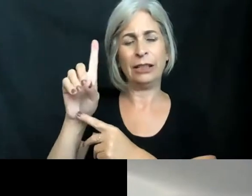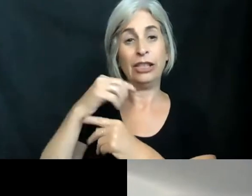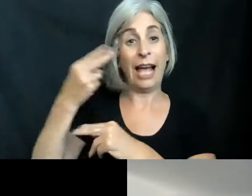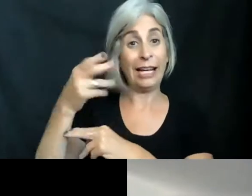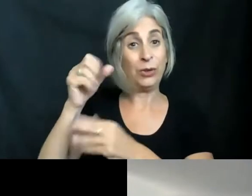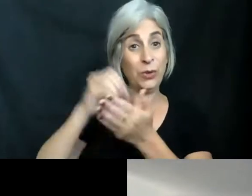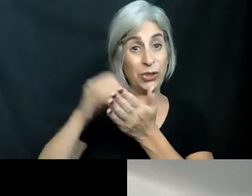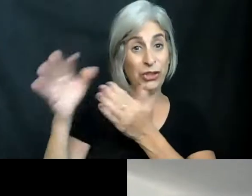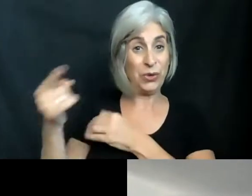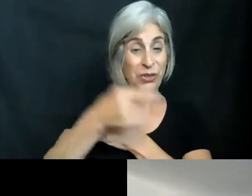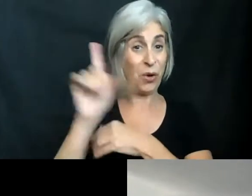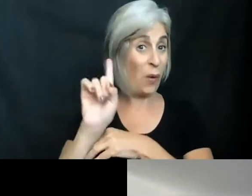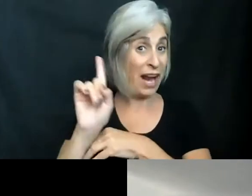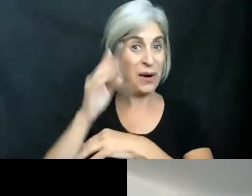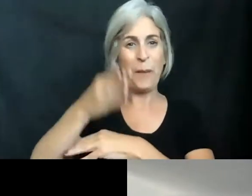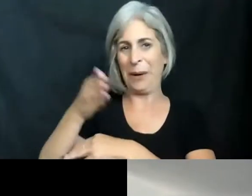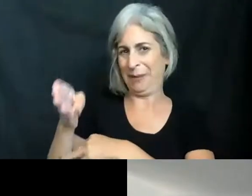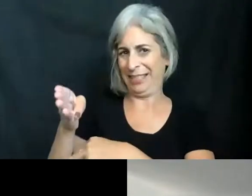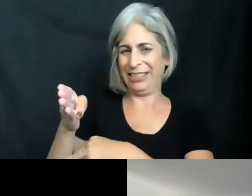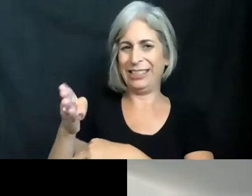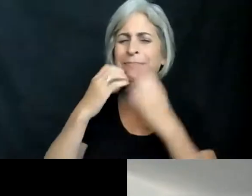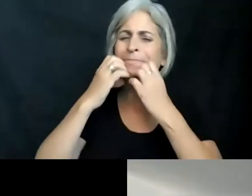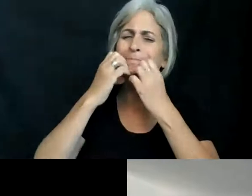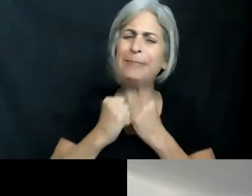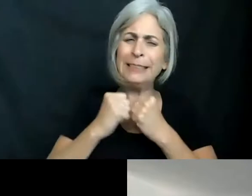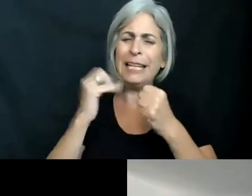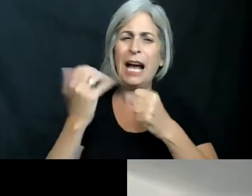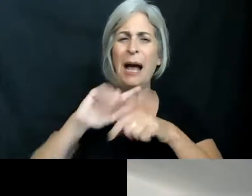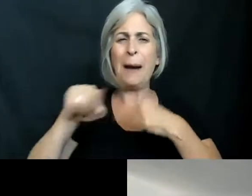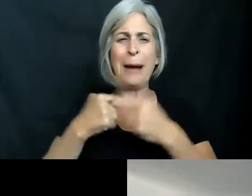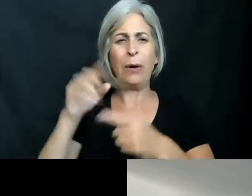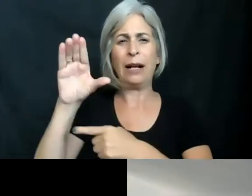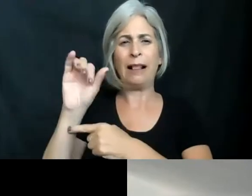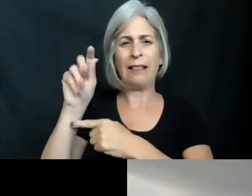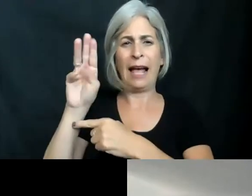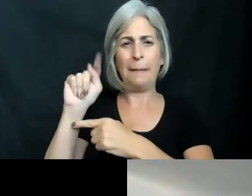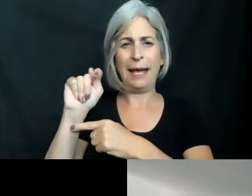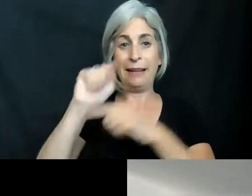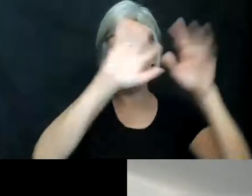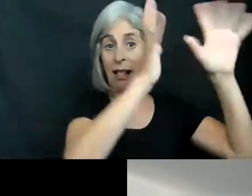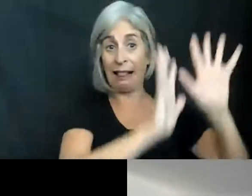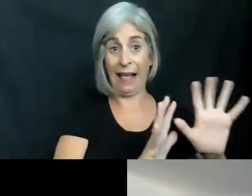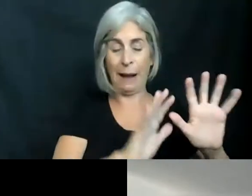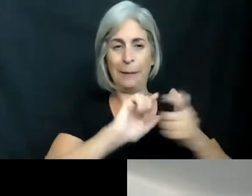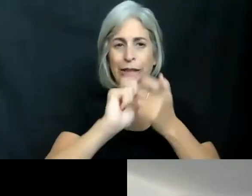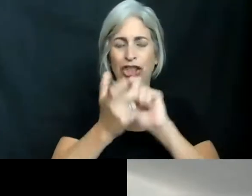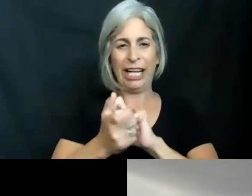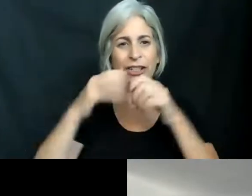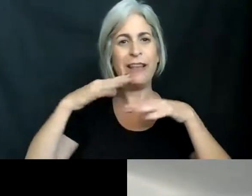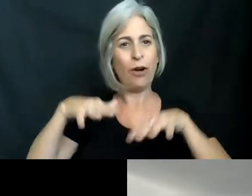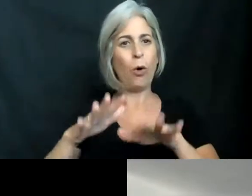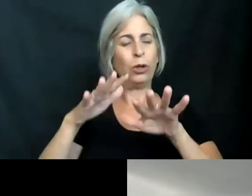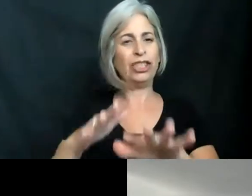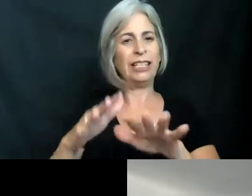in Boynton Beach, who is passionate about climate change mitigation and ocean conservation. Kira is a trained